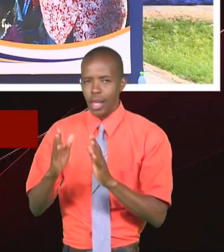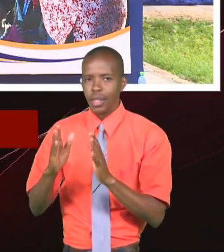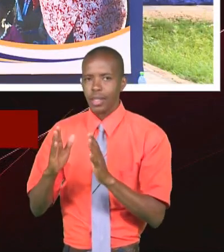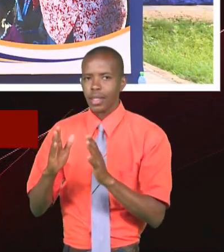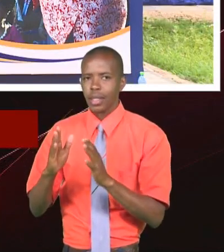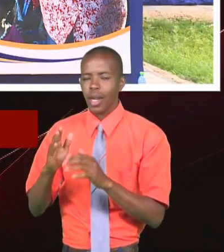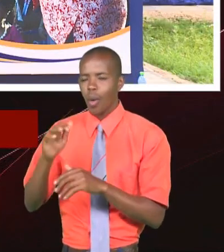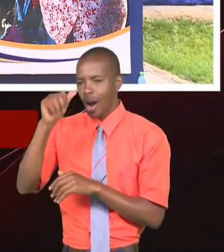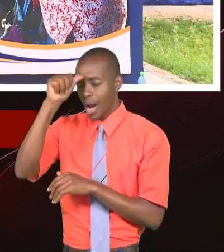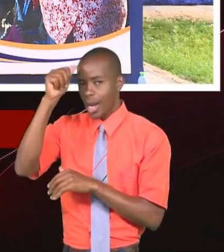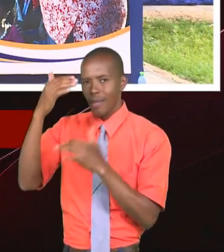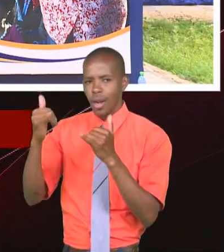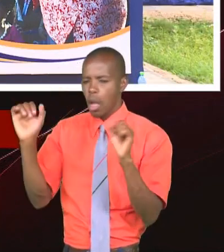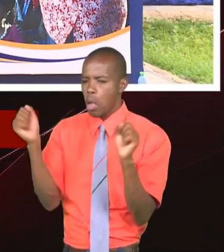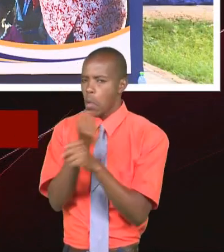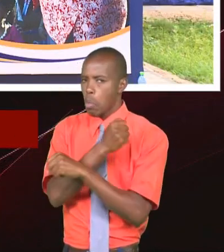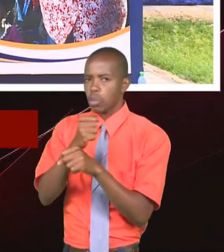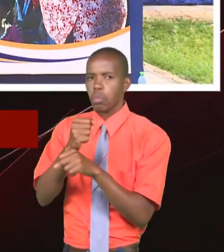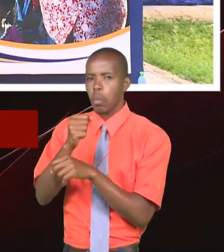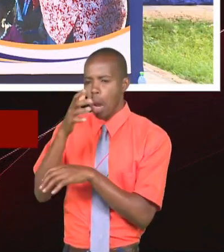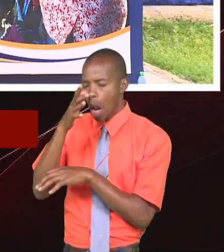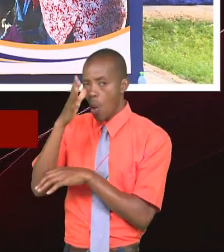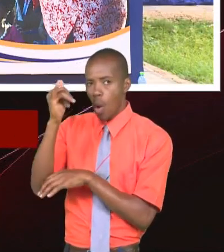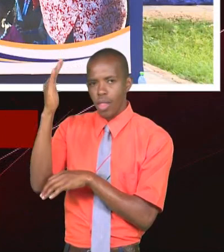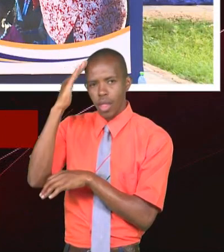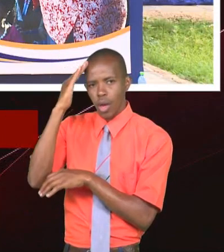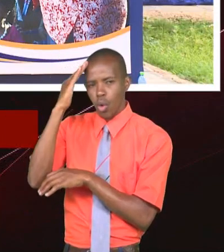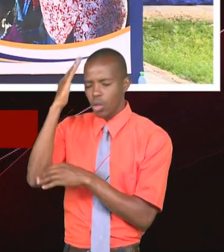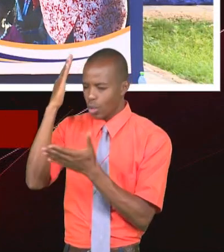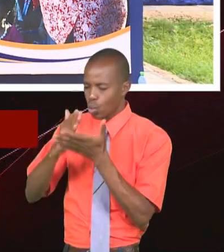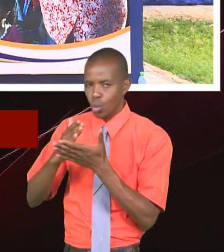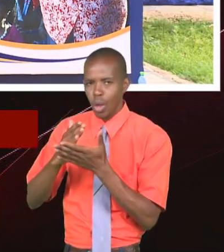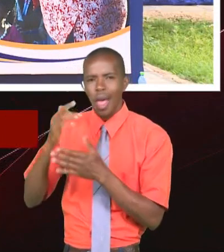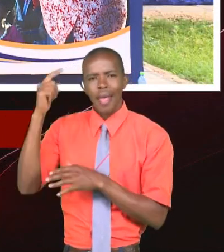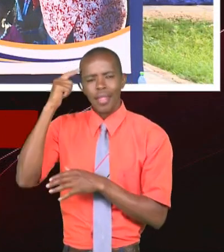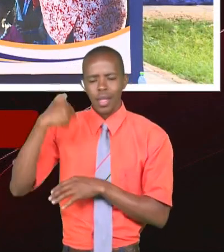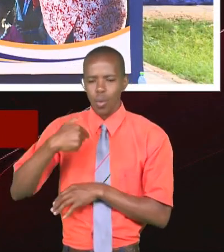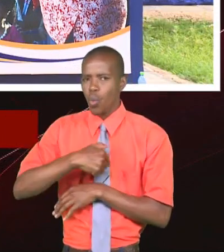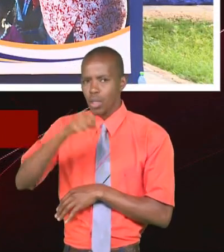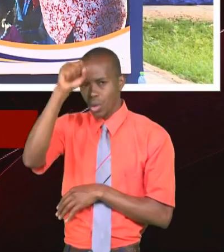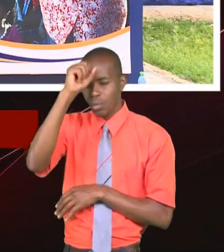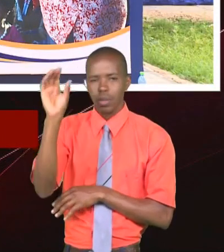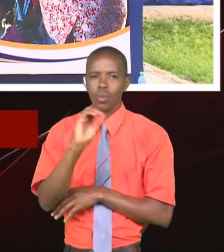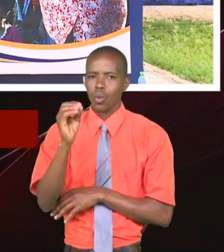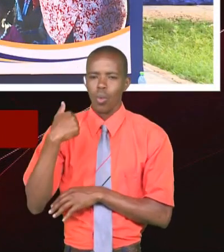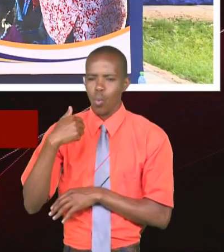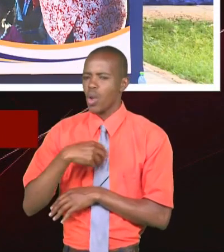Kenyans are wise nowadays. You cannot fool them, because they know what is going on. Don't think that we are fools. We are still watching. Remember